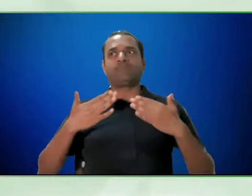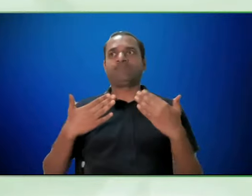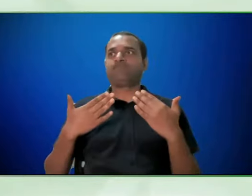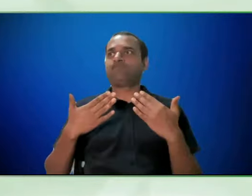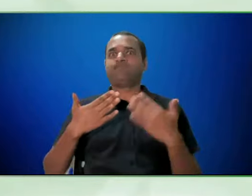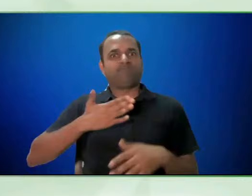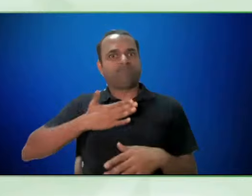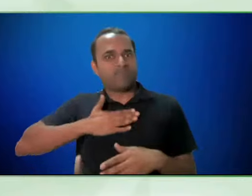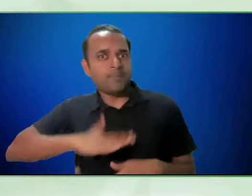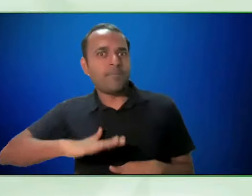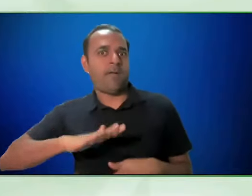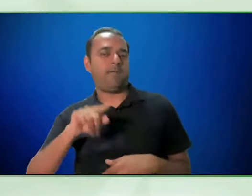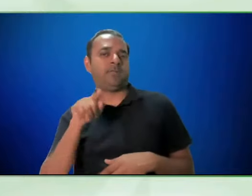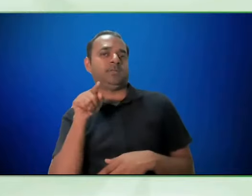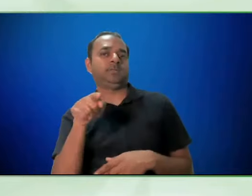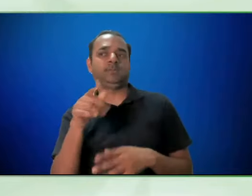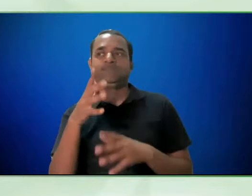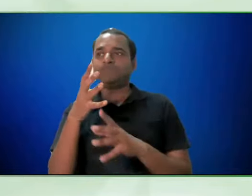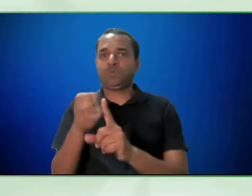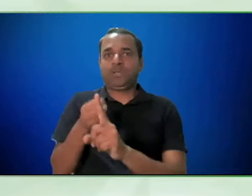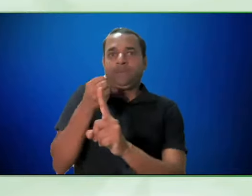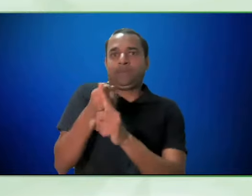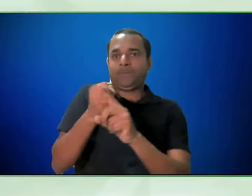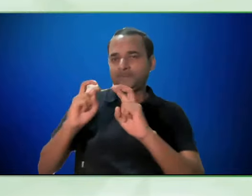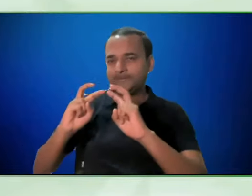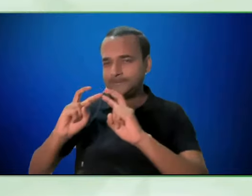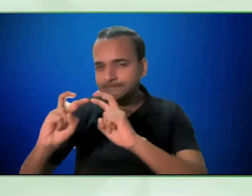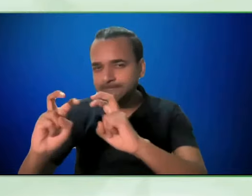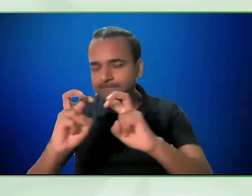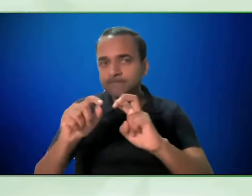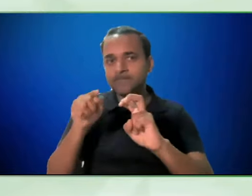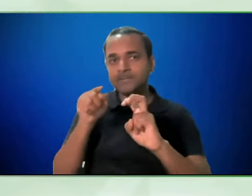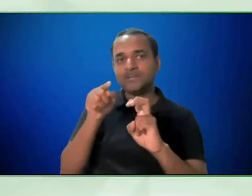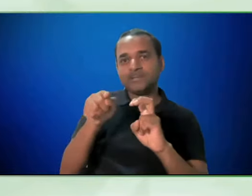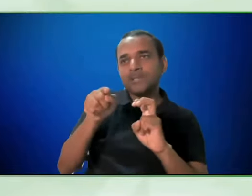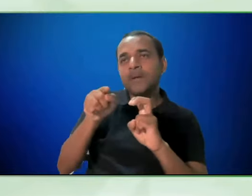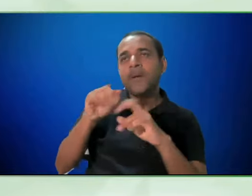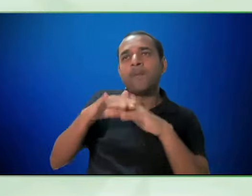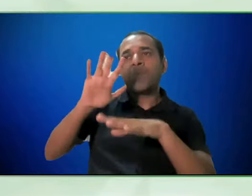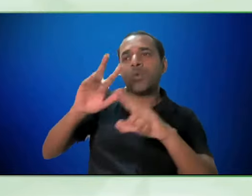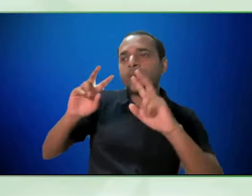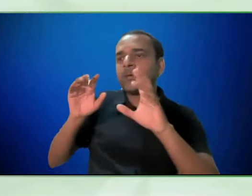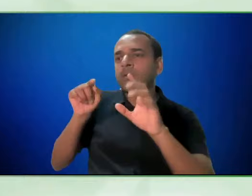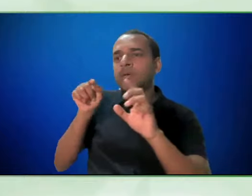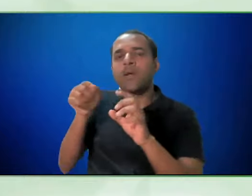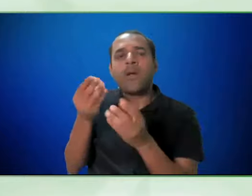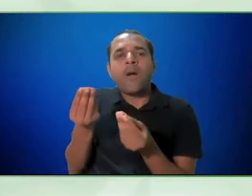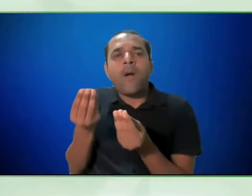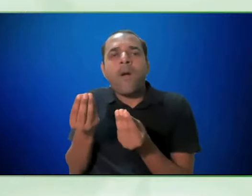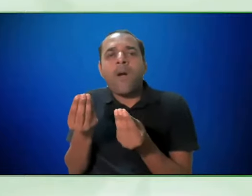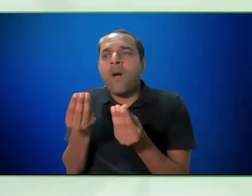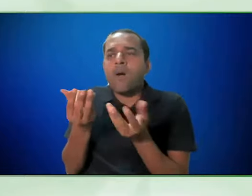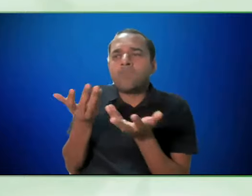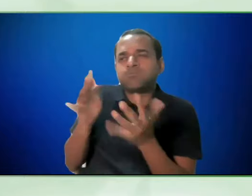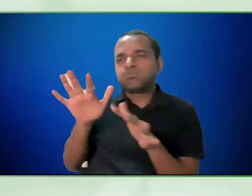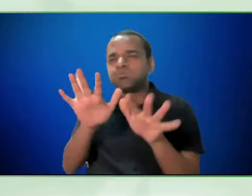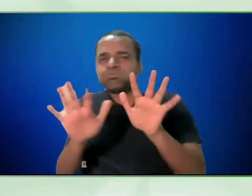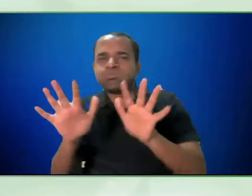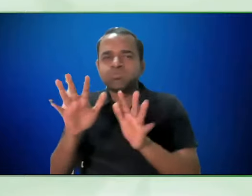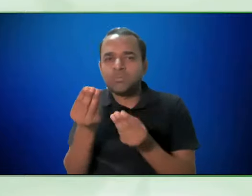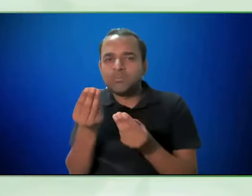design. Due that also have been more proposal of legislation regarding